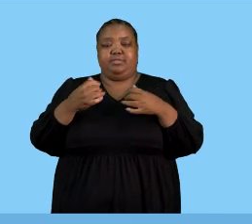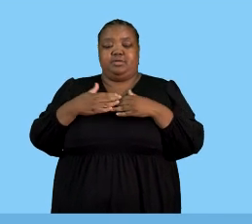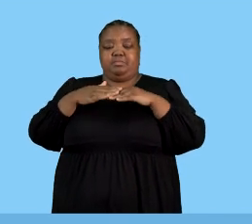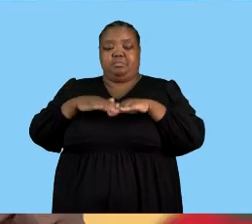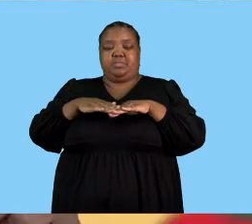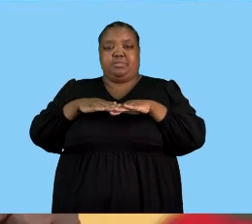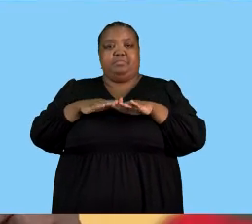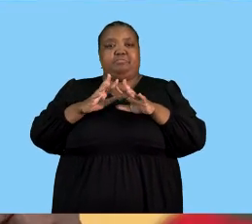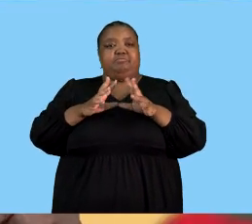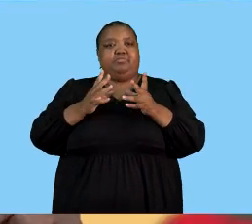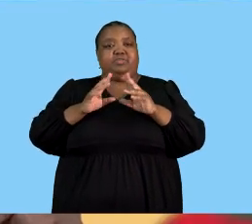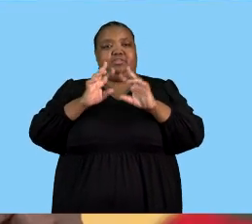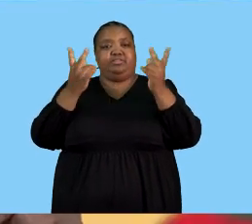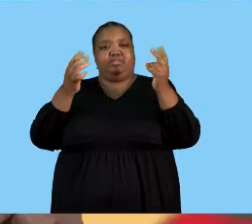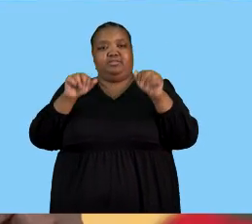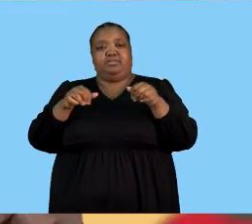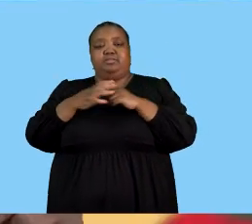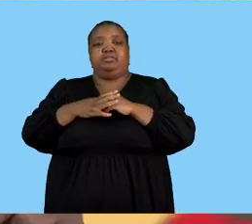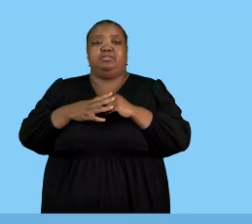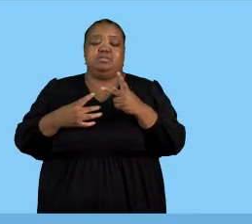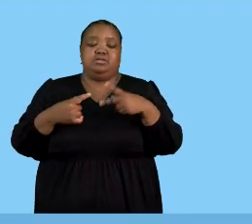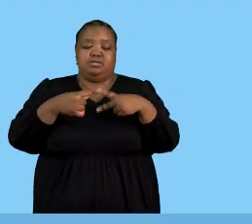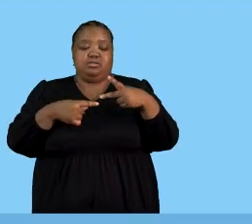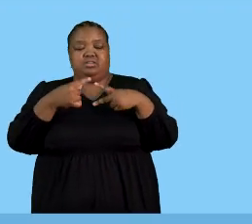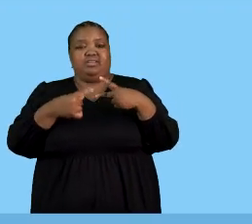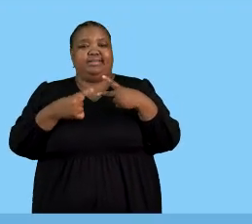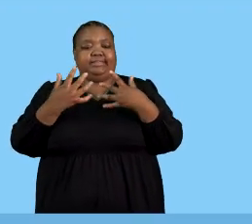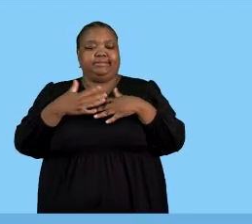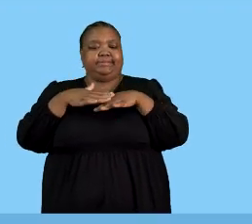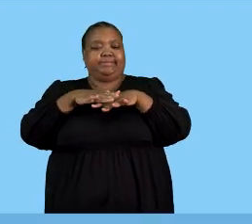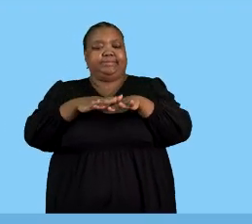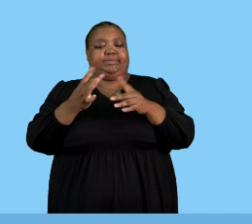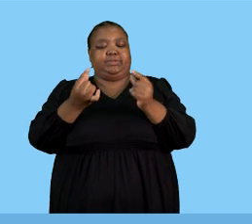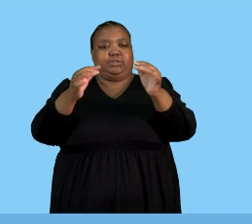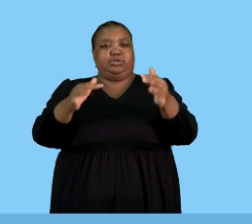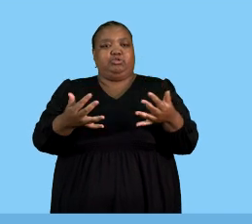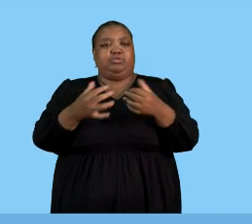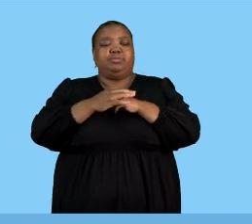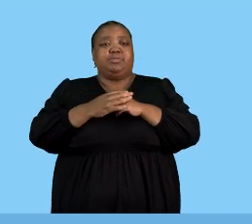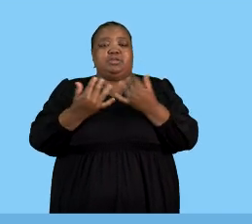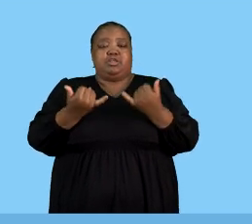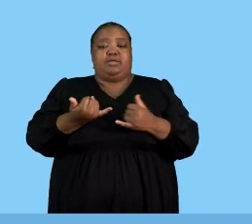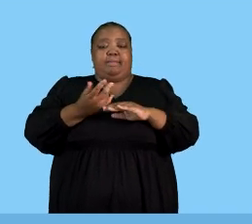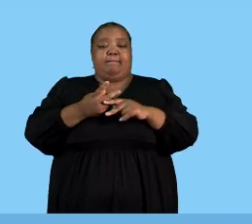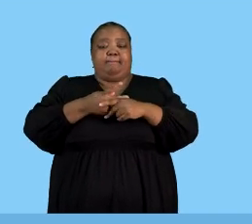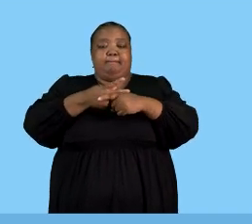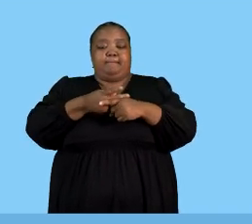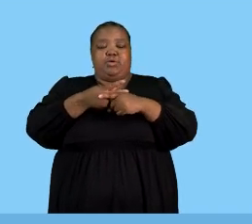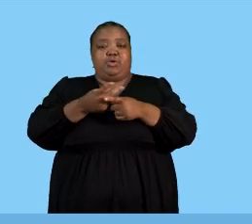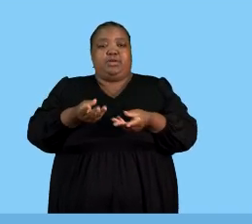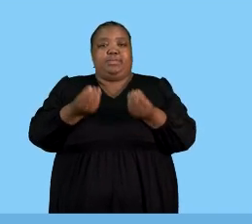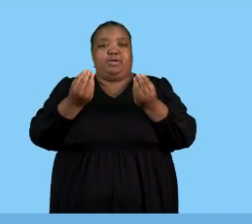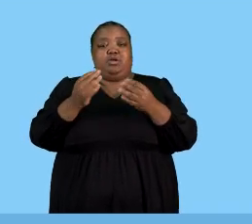totally different from the two elements. So now we need to look at how these two substances react. So from